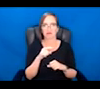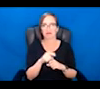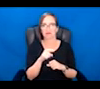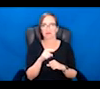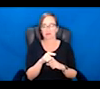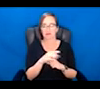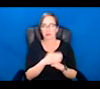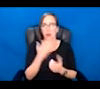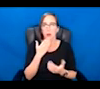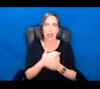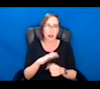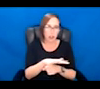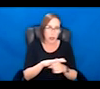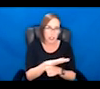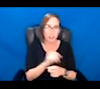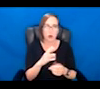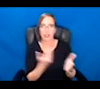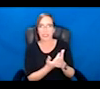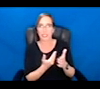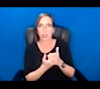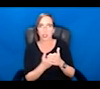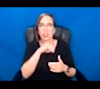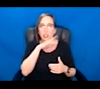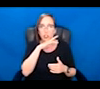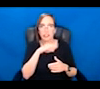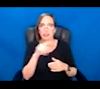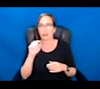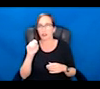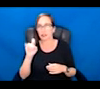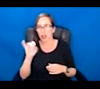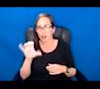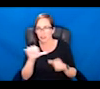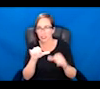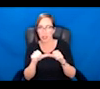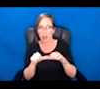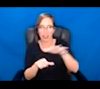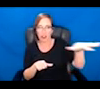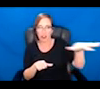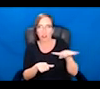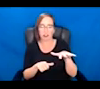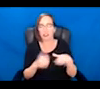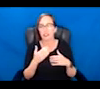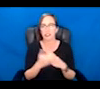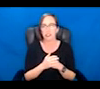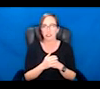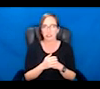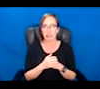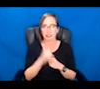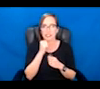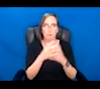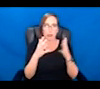sites or next to other contaminated or toxic facilities. We know that there's very little attention